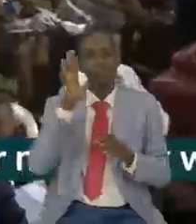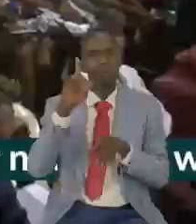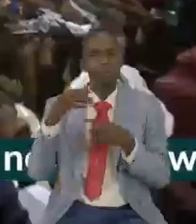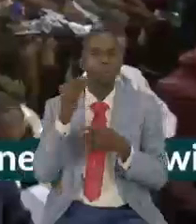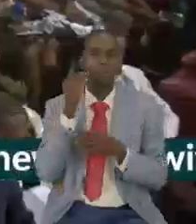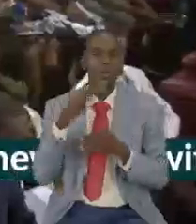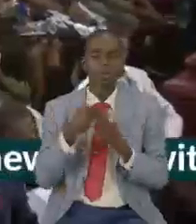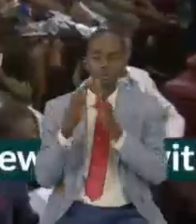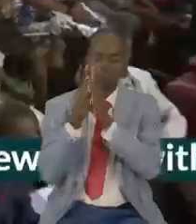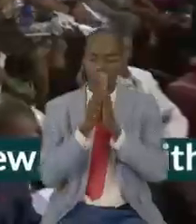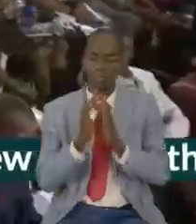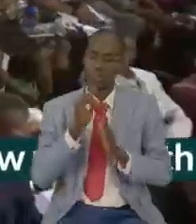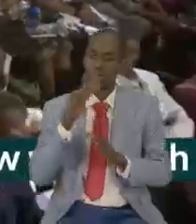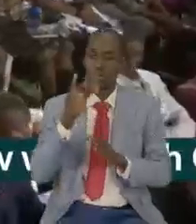hurry.